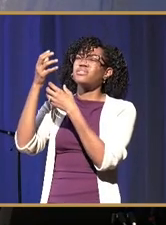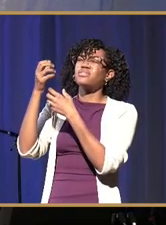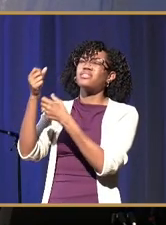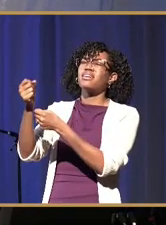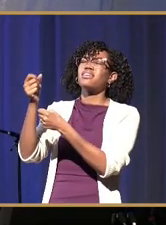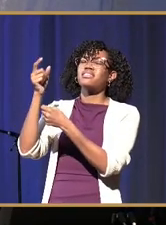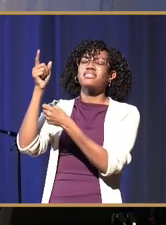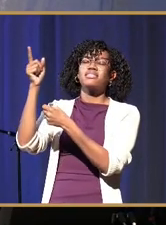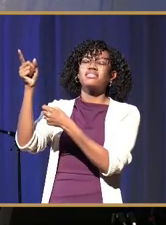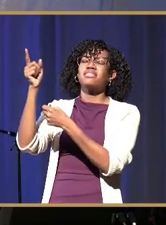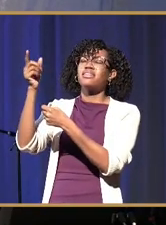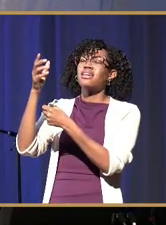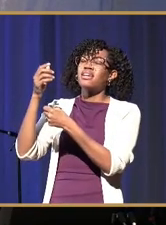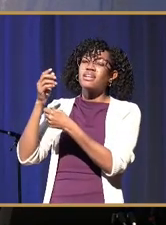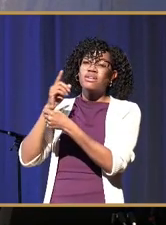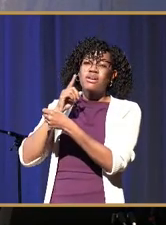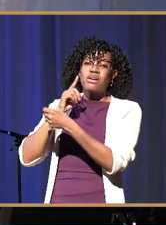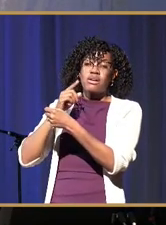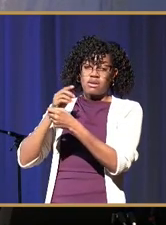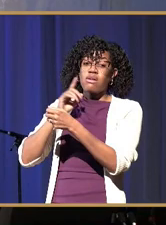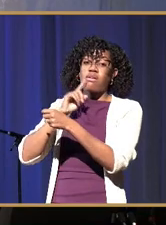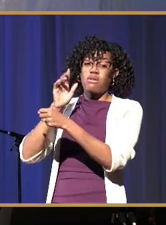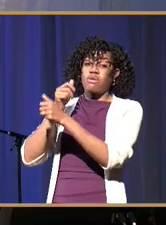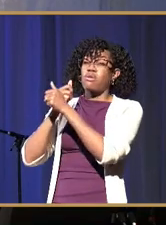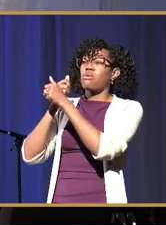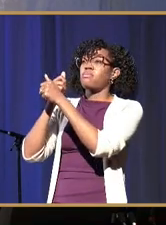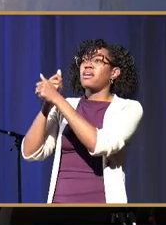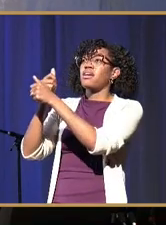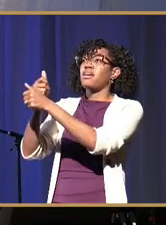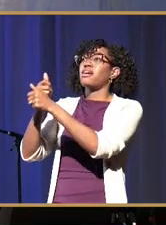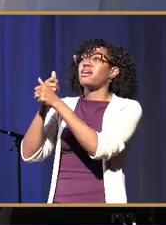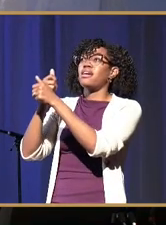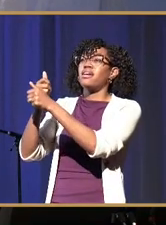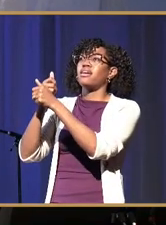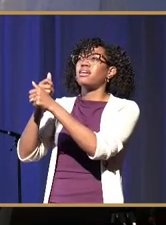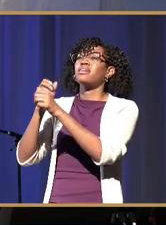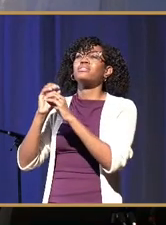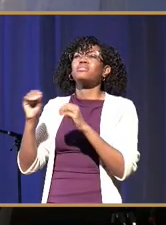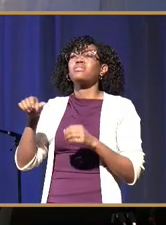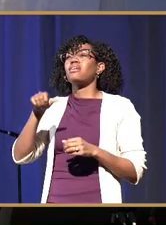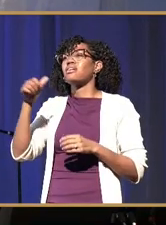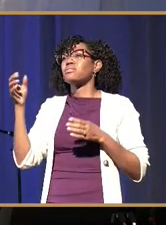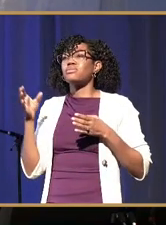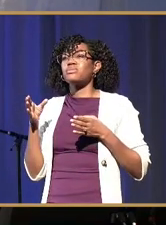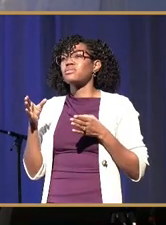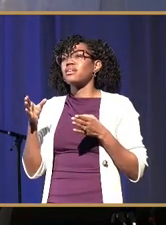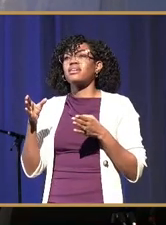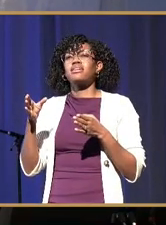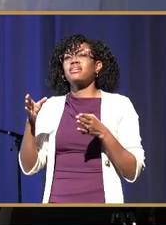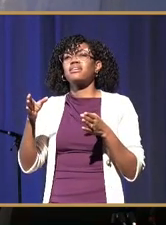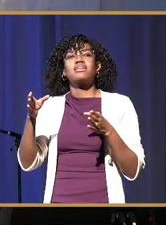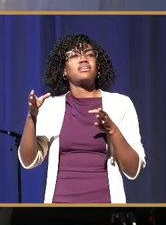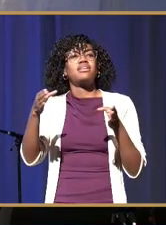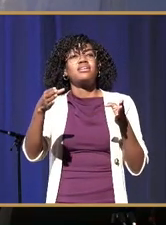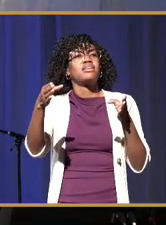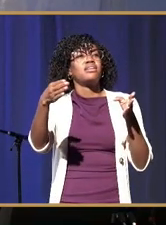Trust and obey, cause there's no other way to